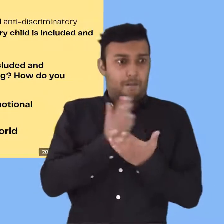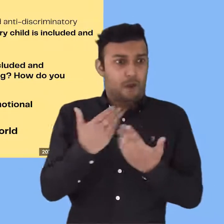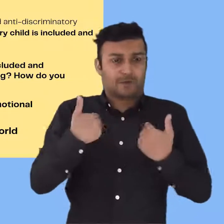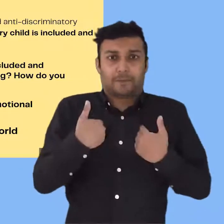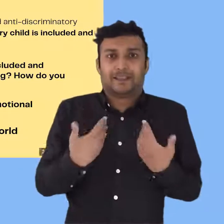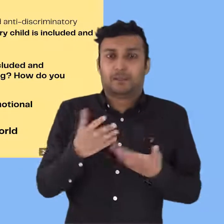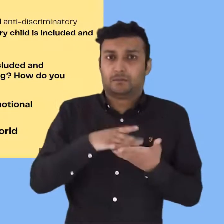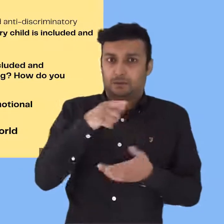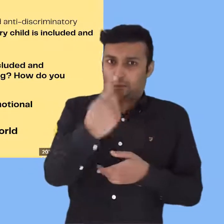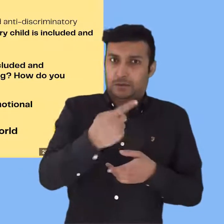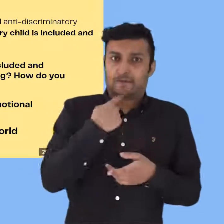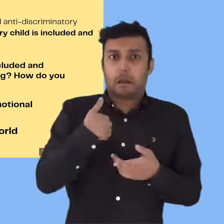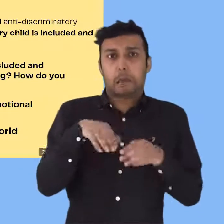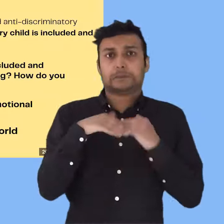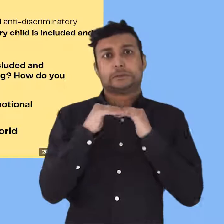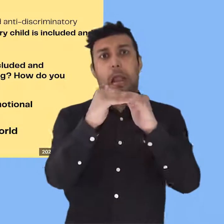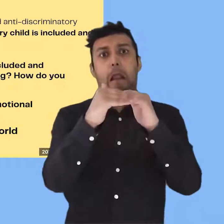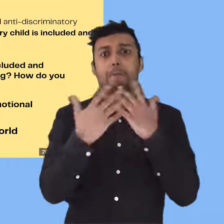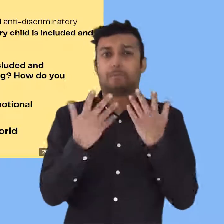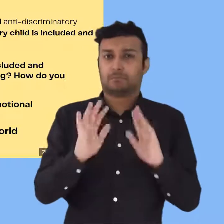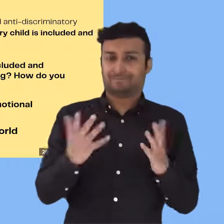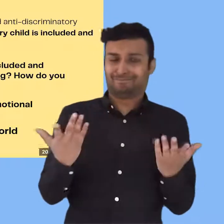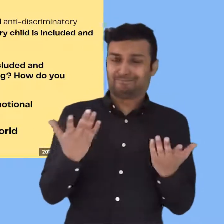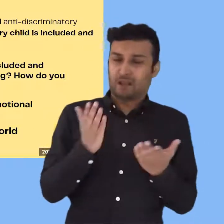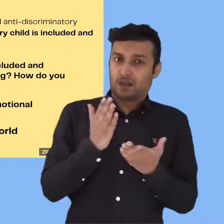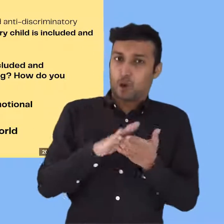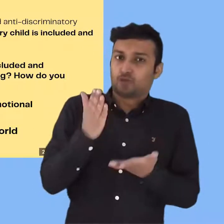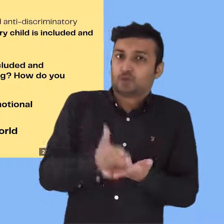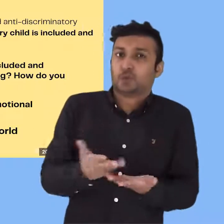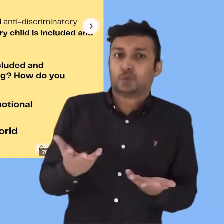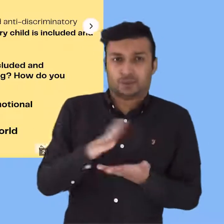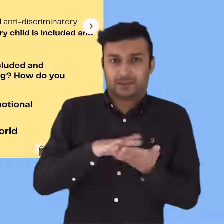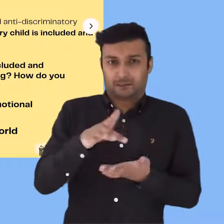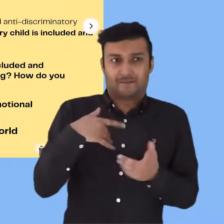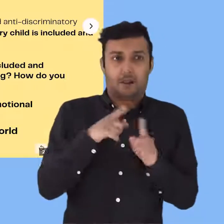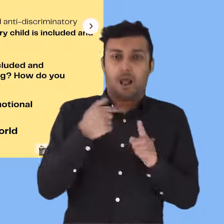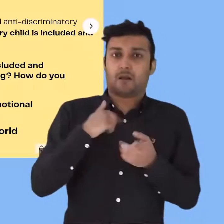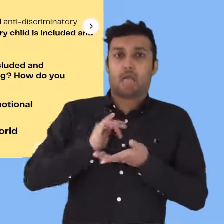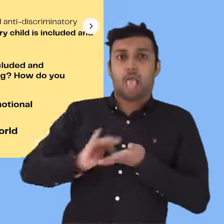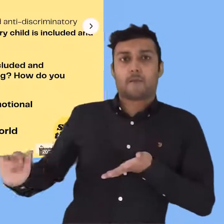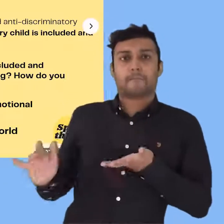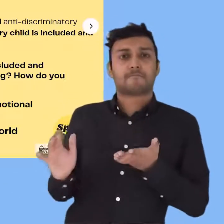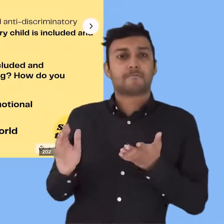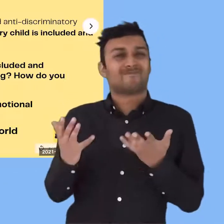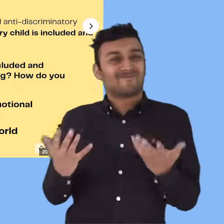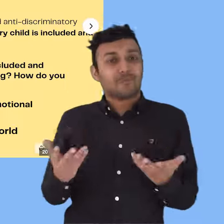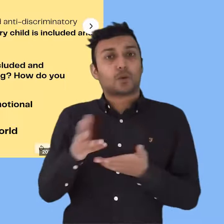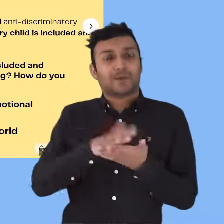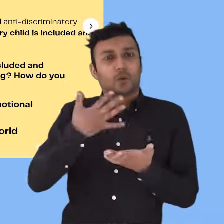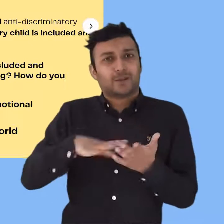be including and working on inclusion. And so the